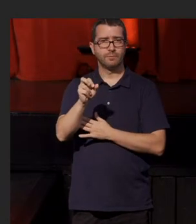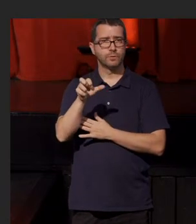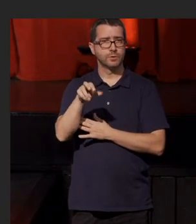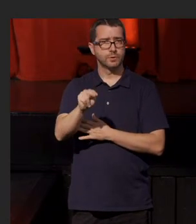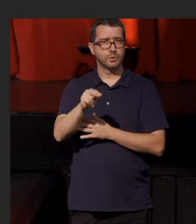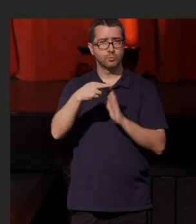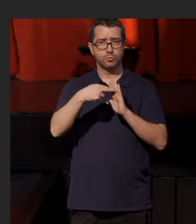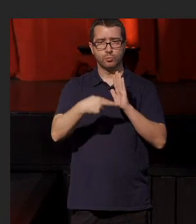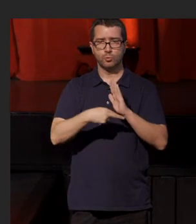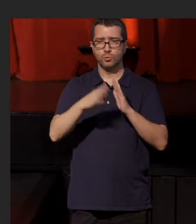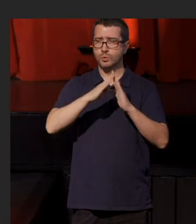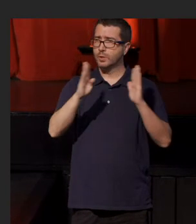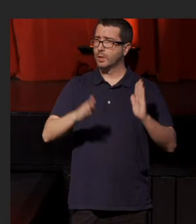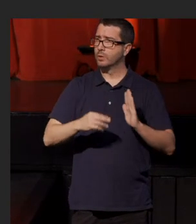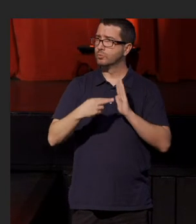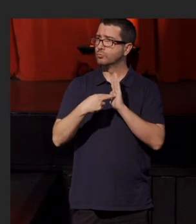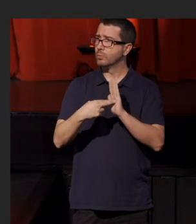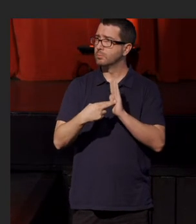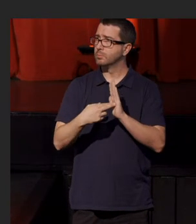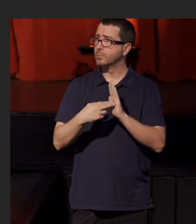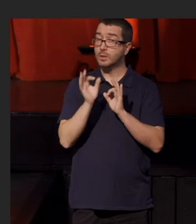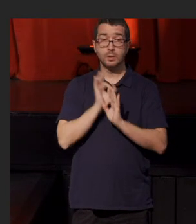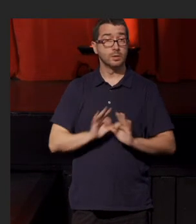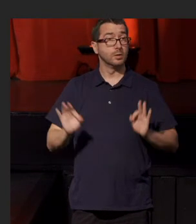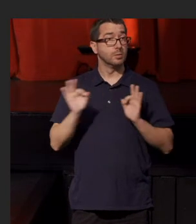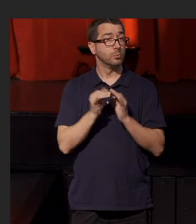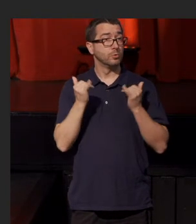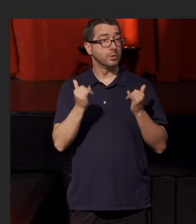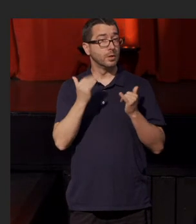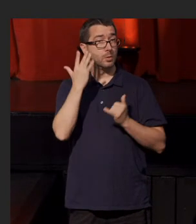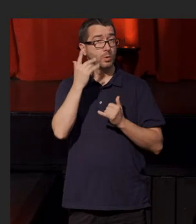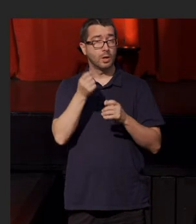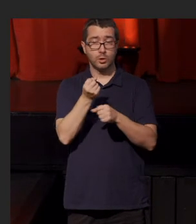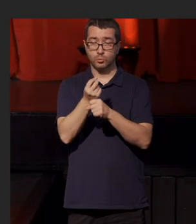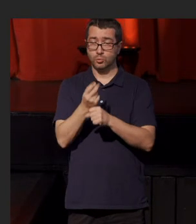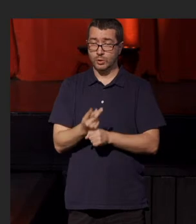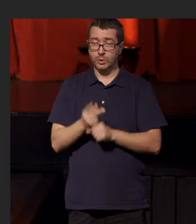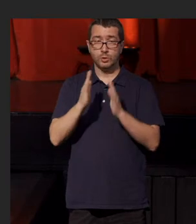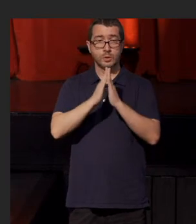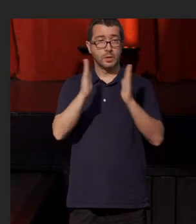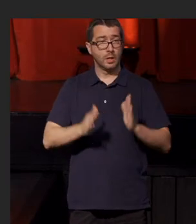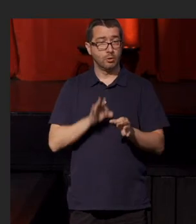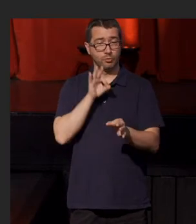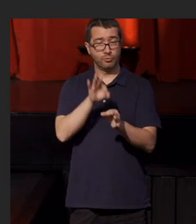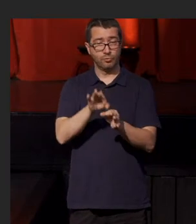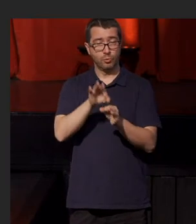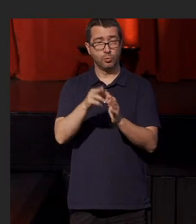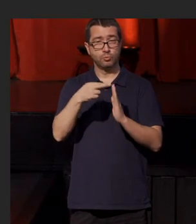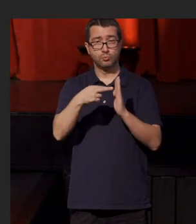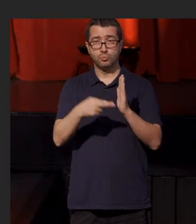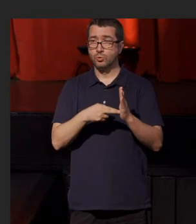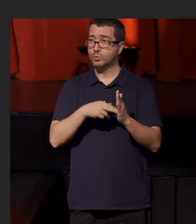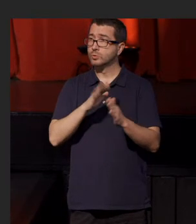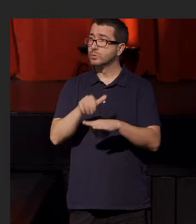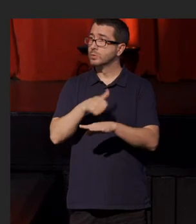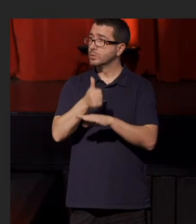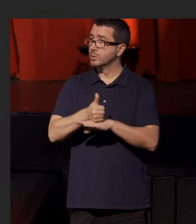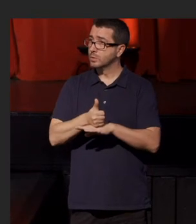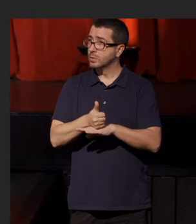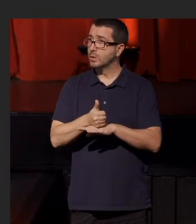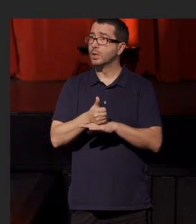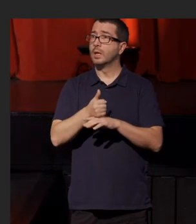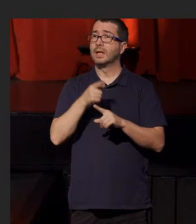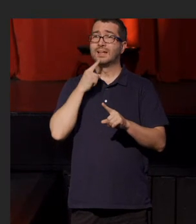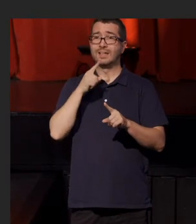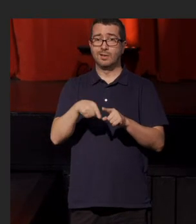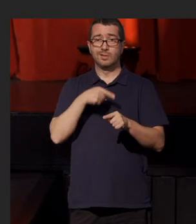all of this is relevant today because every 2 years, the House revotes those rules into place. And those rules have remained in